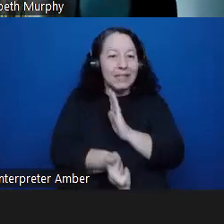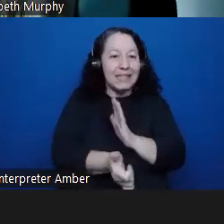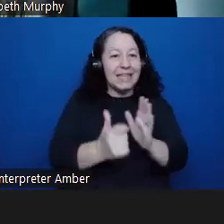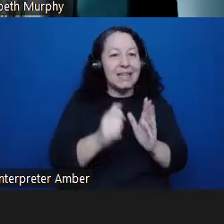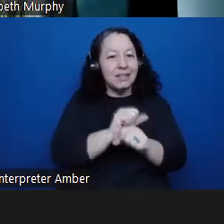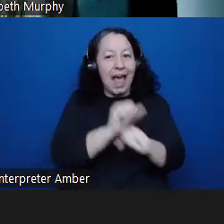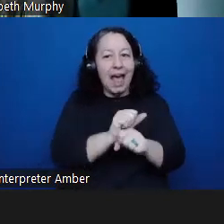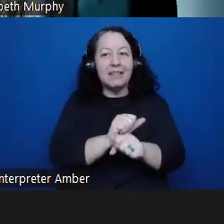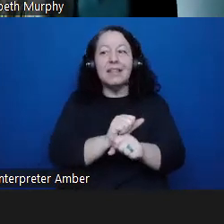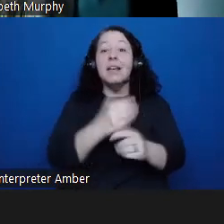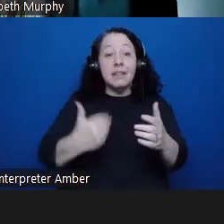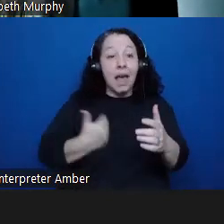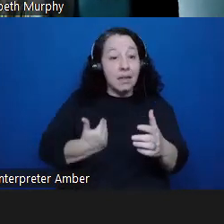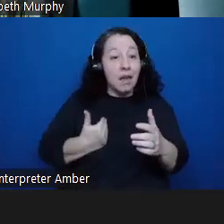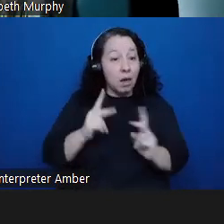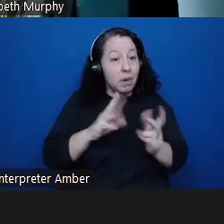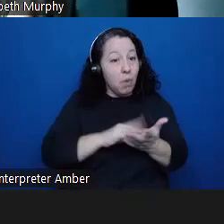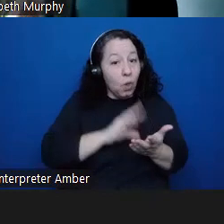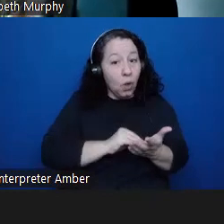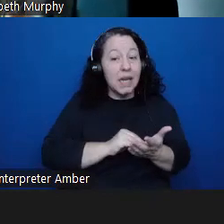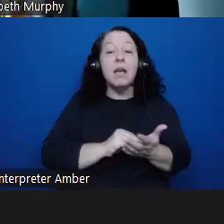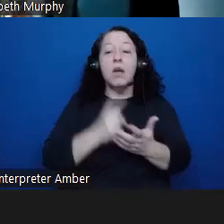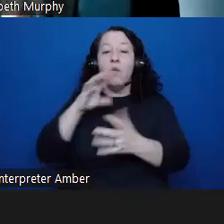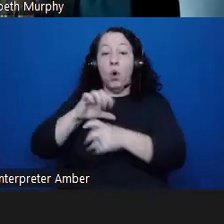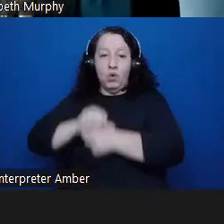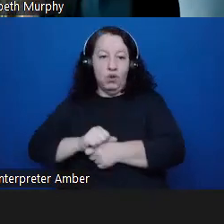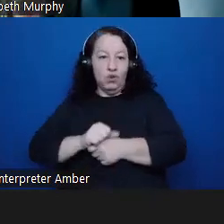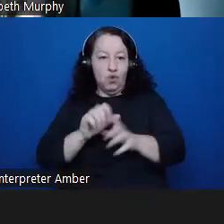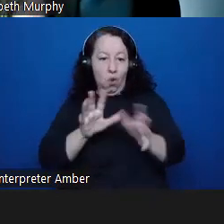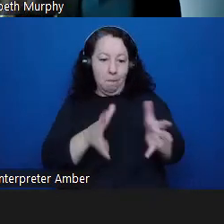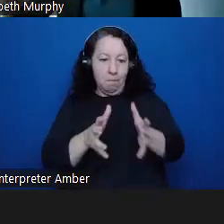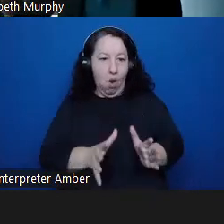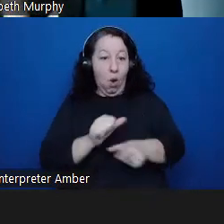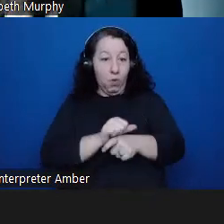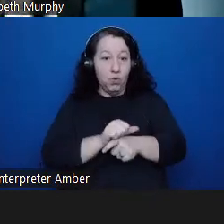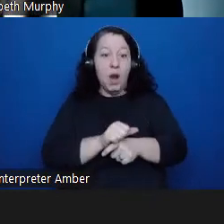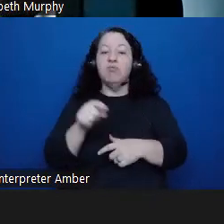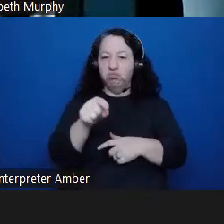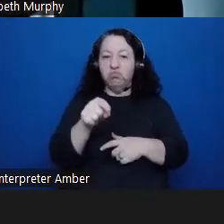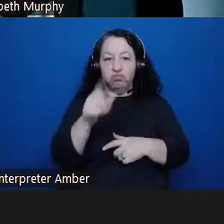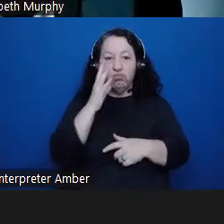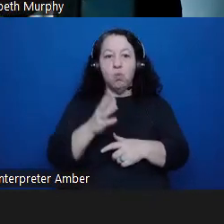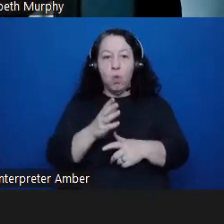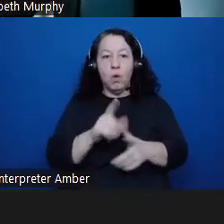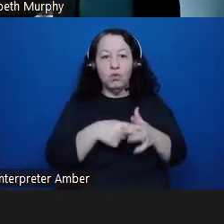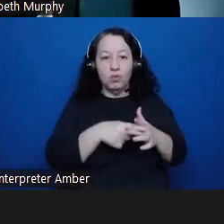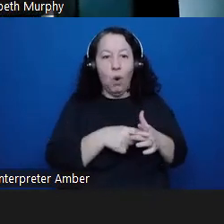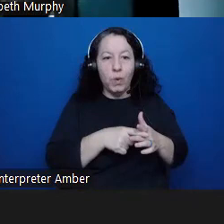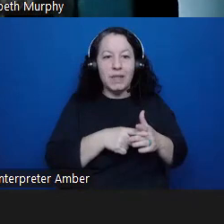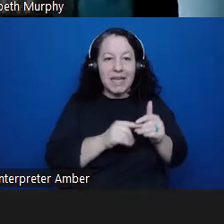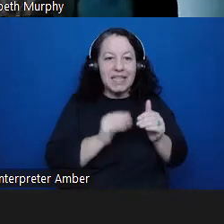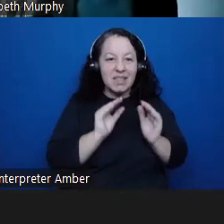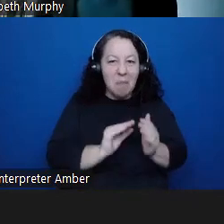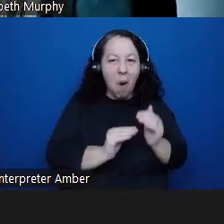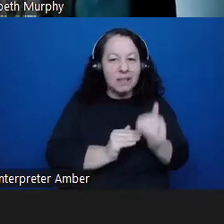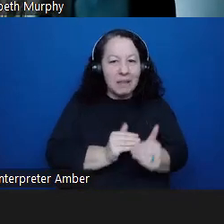in traditional pottery training. These are the baby steps, the baby tasks on which to start and from which more and more